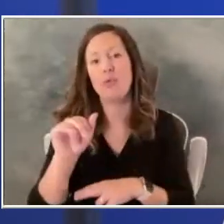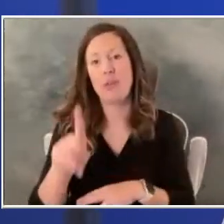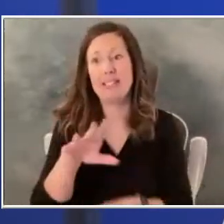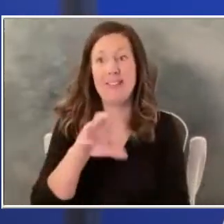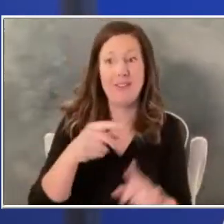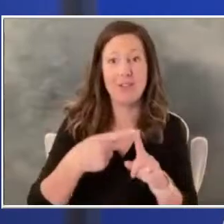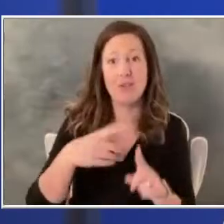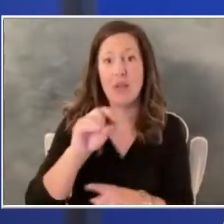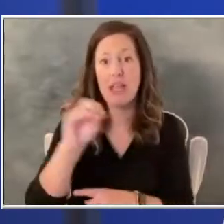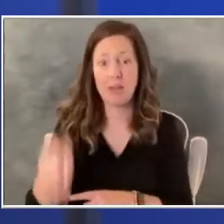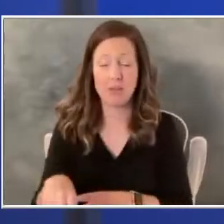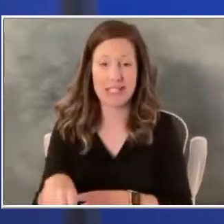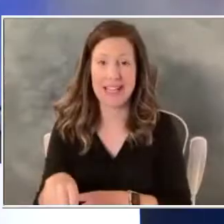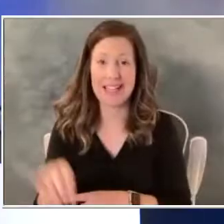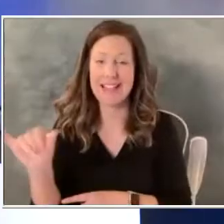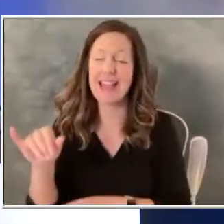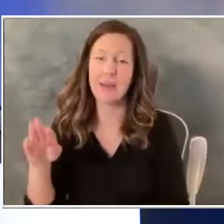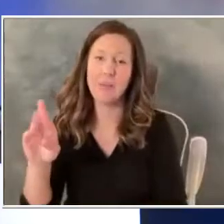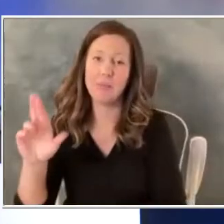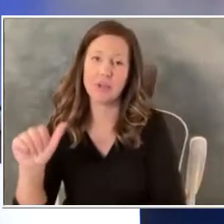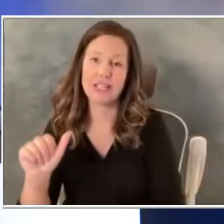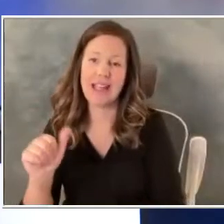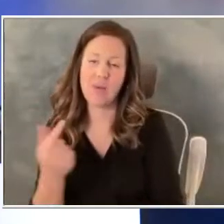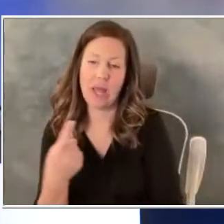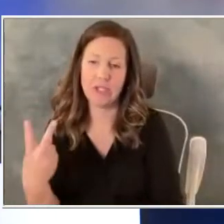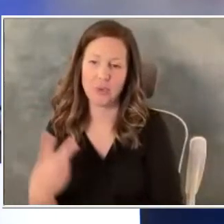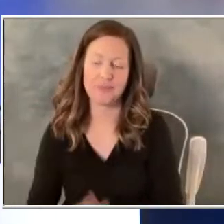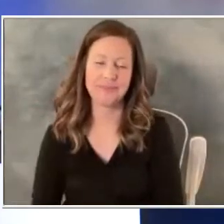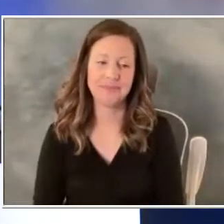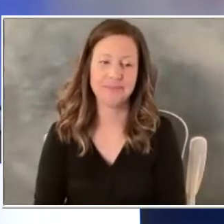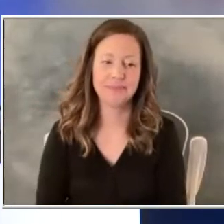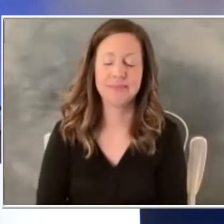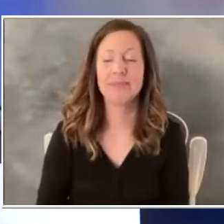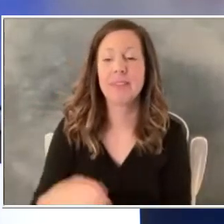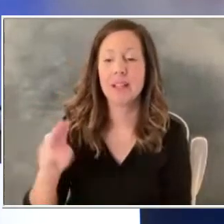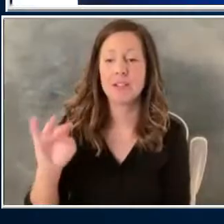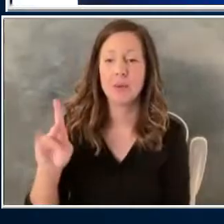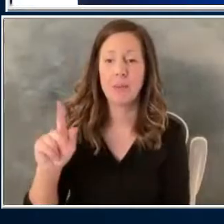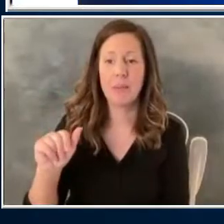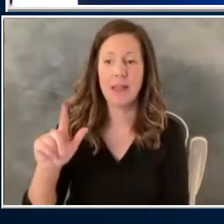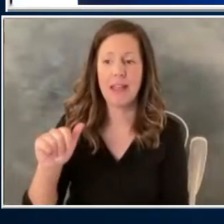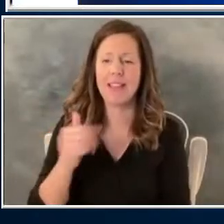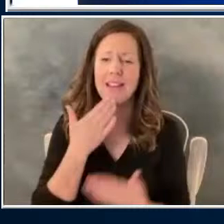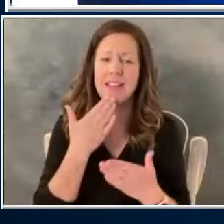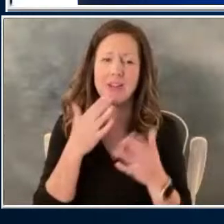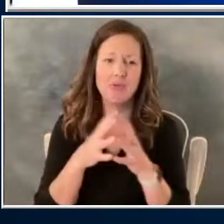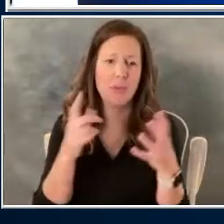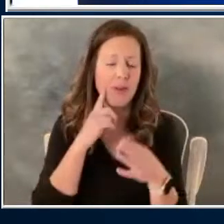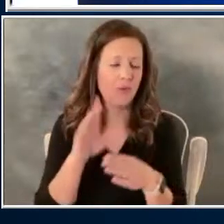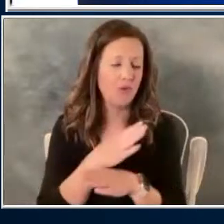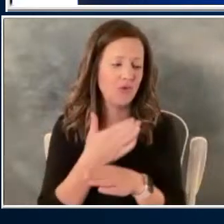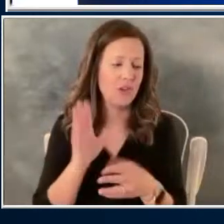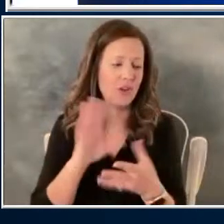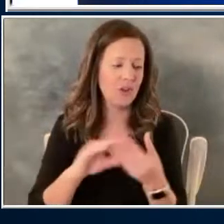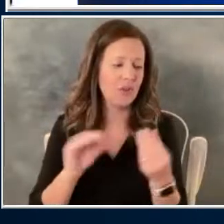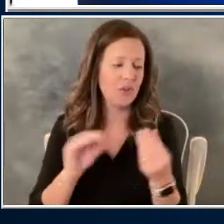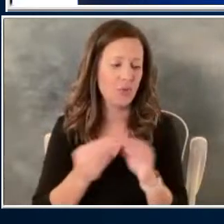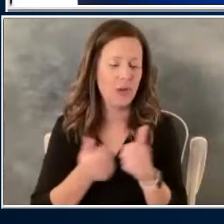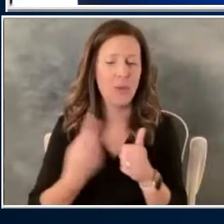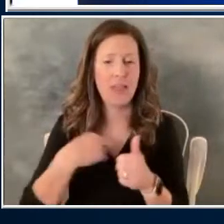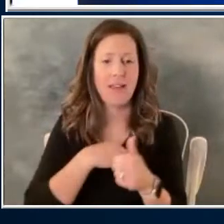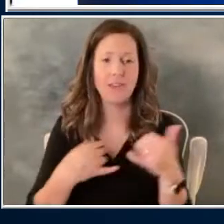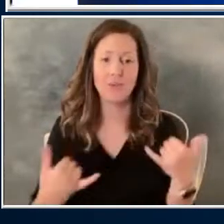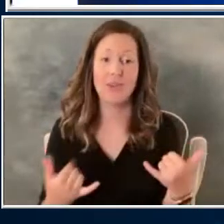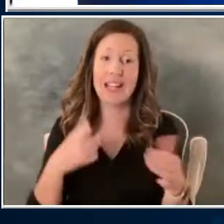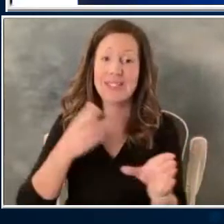and BRCA2. Good to know. All right, Mikayla, thank you so much for sharing your story with us today and joining us from Costa